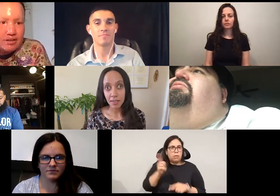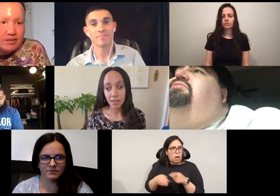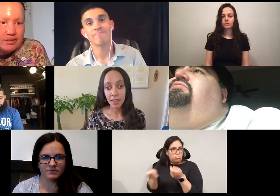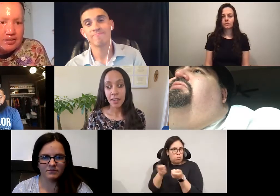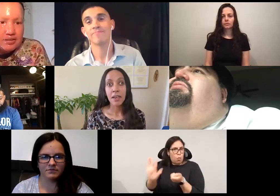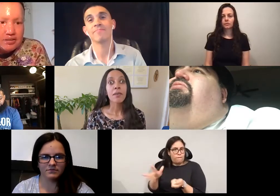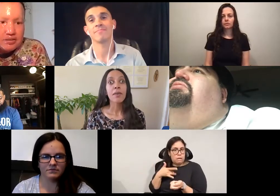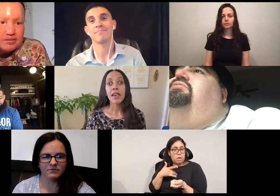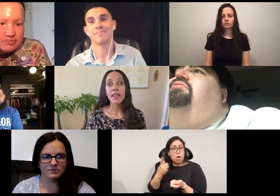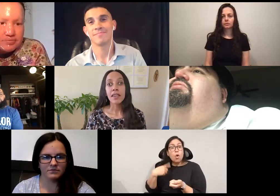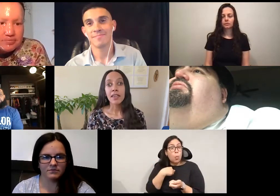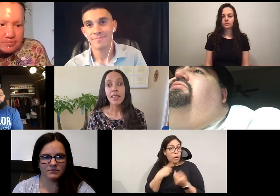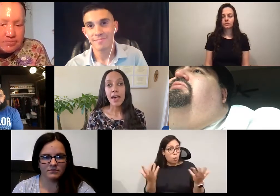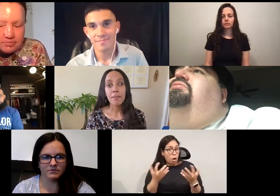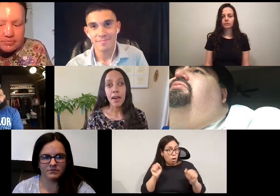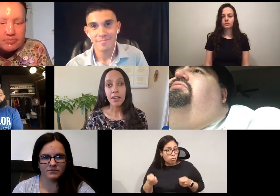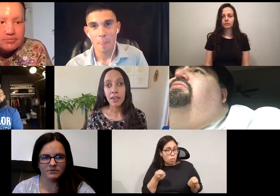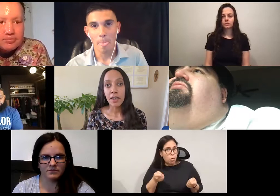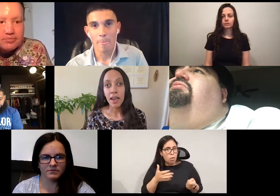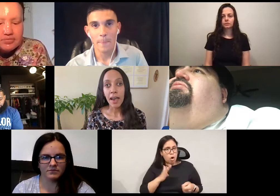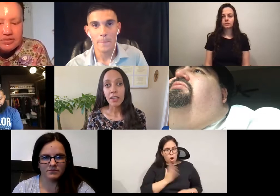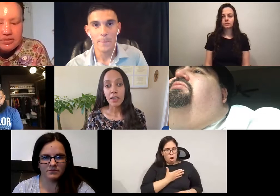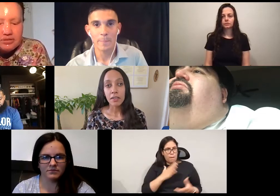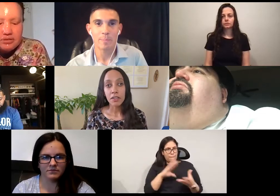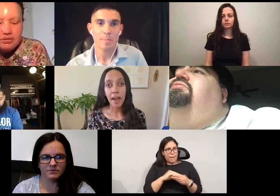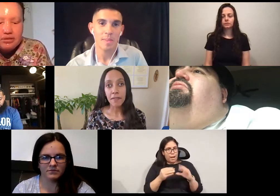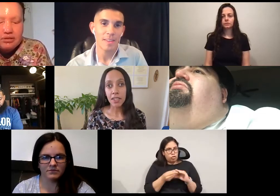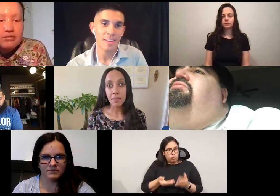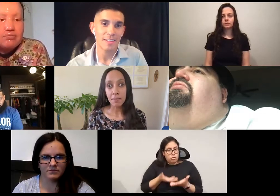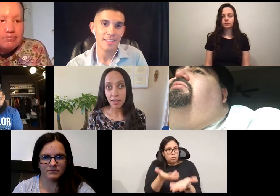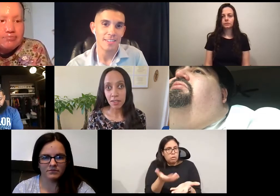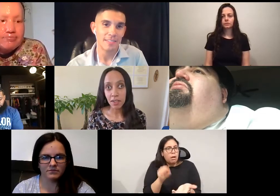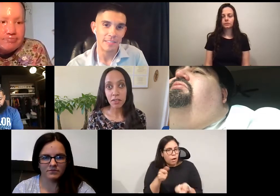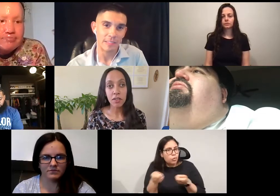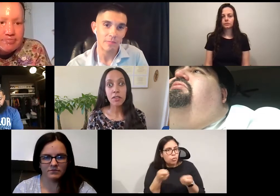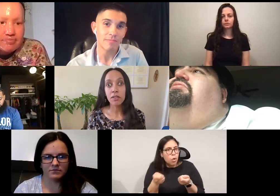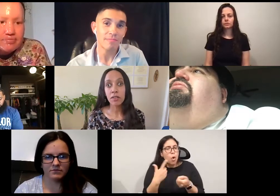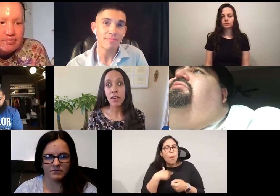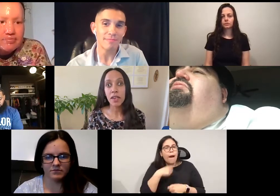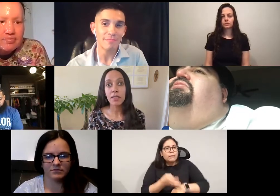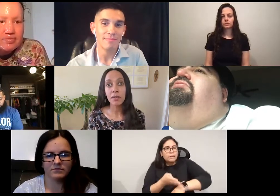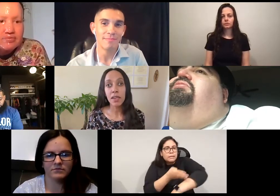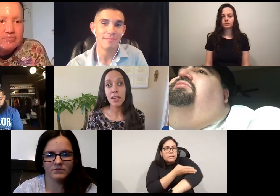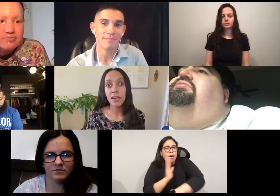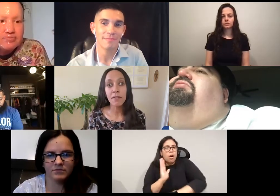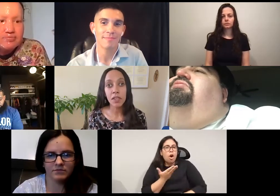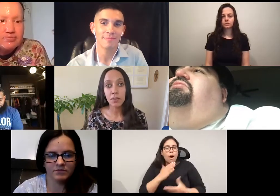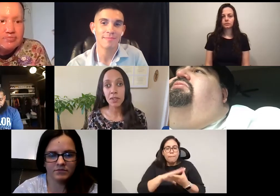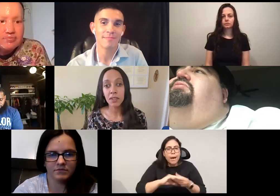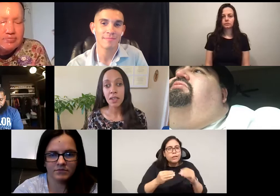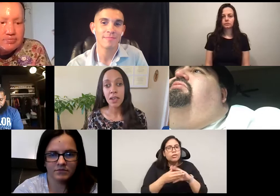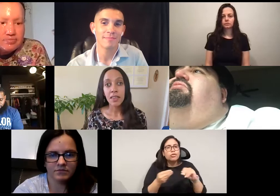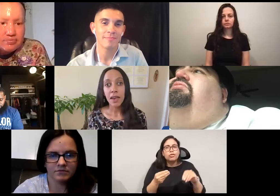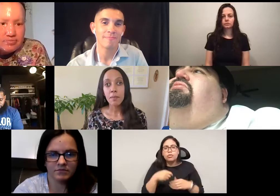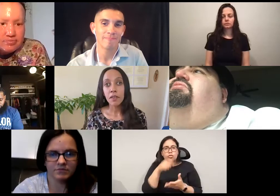messages. We can get better at crafting messages, stories, written and